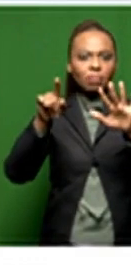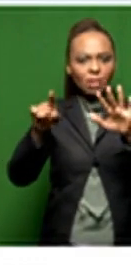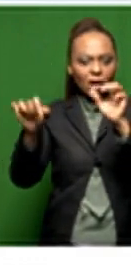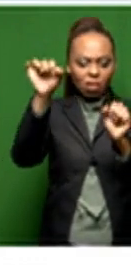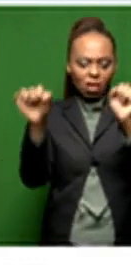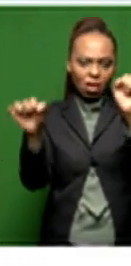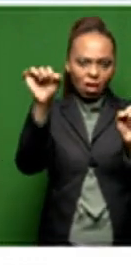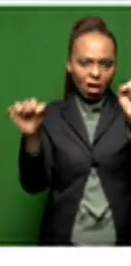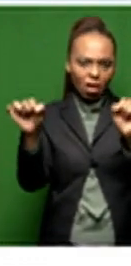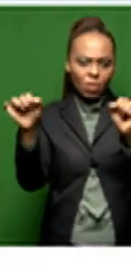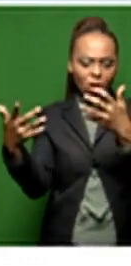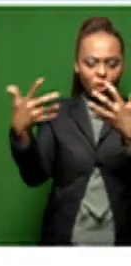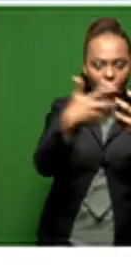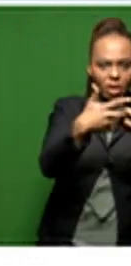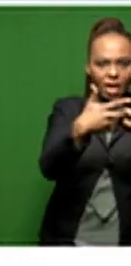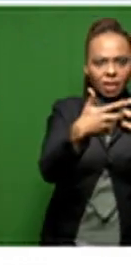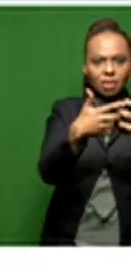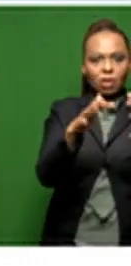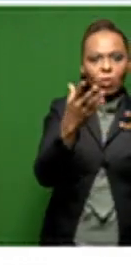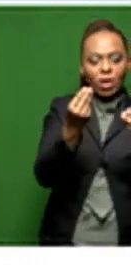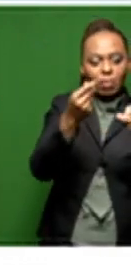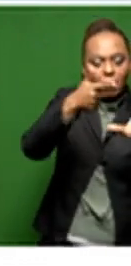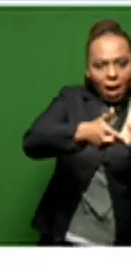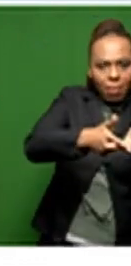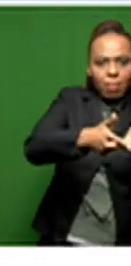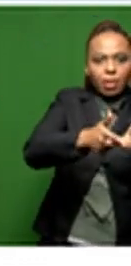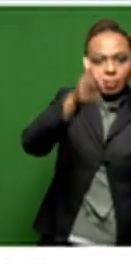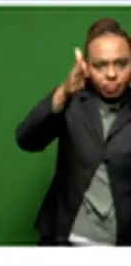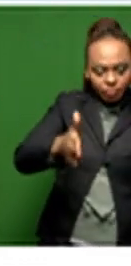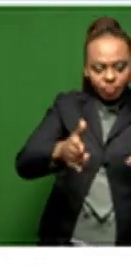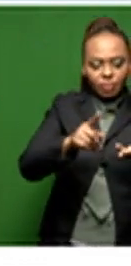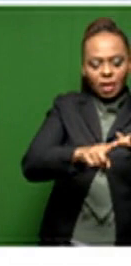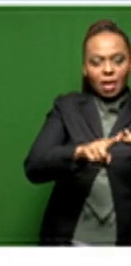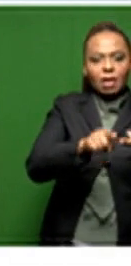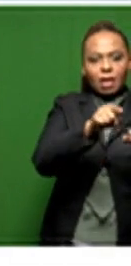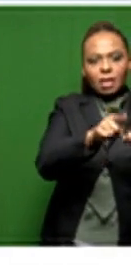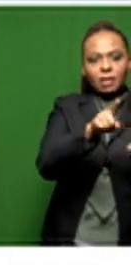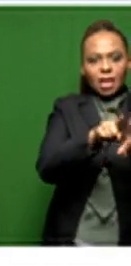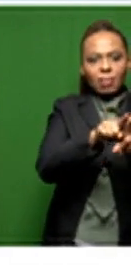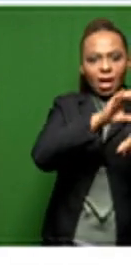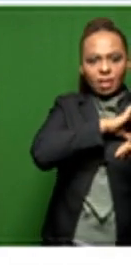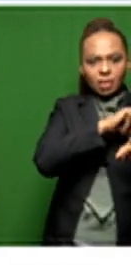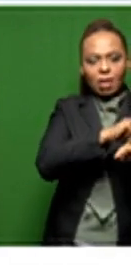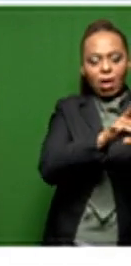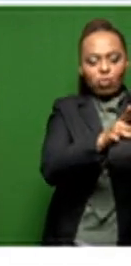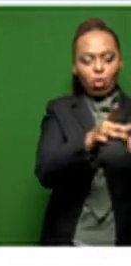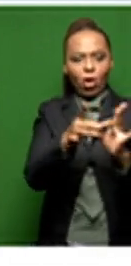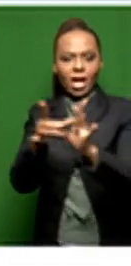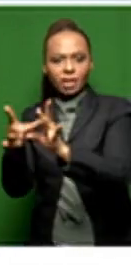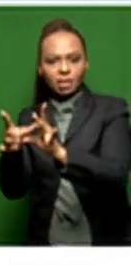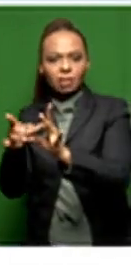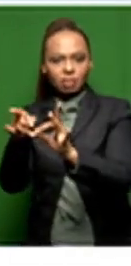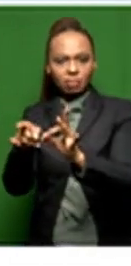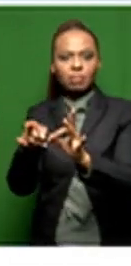real time to connect to the pump and authorize the transactions for our consumers. The idea behind it is simply, fuel